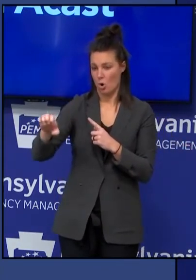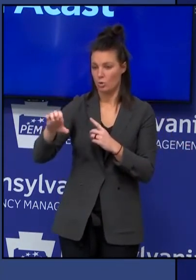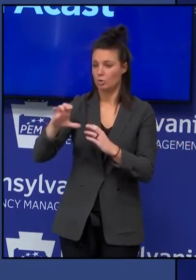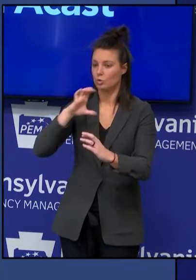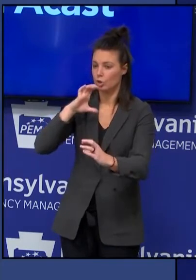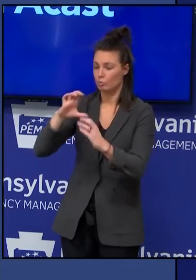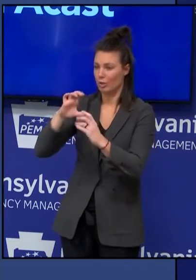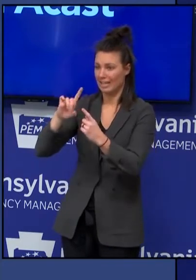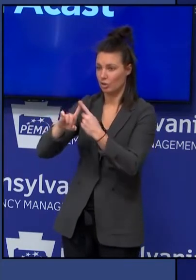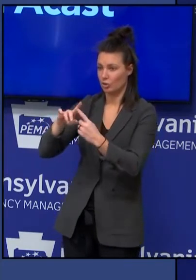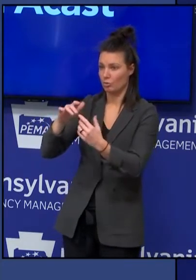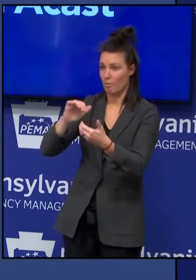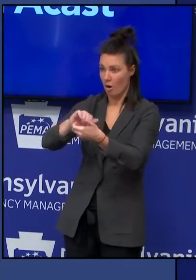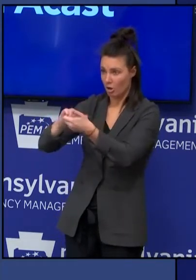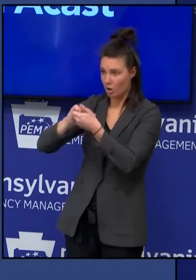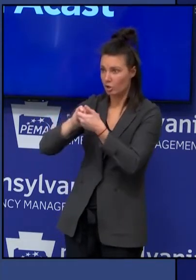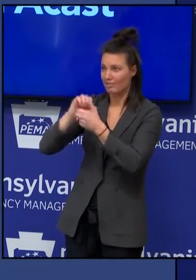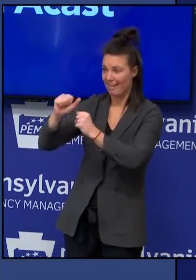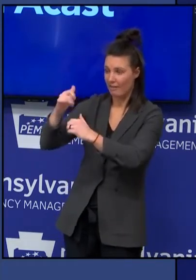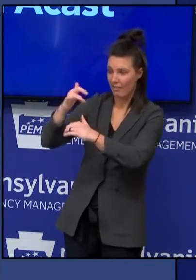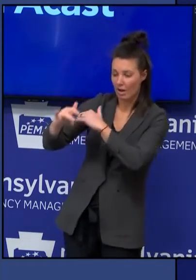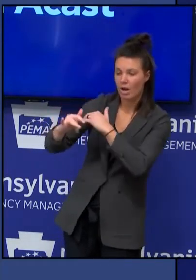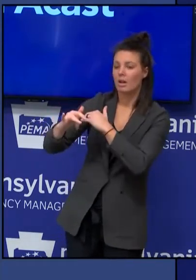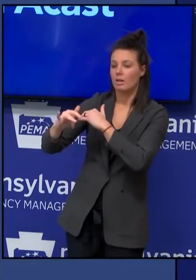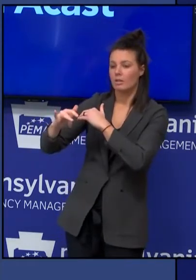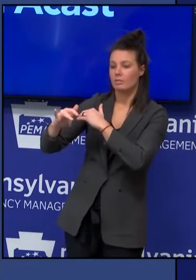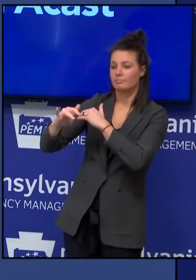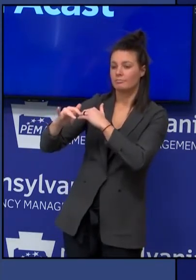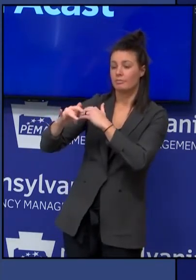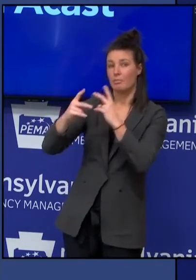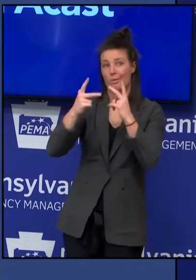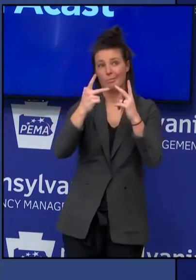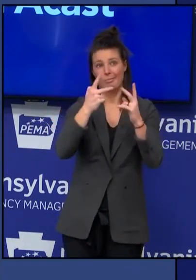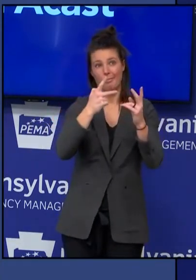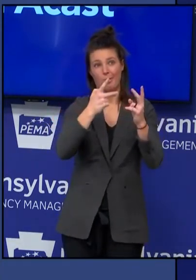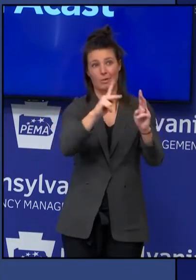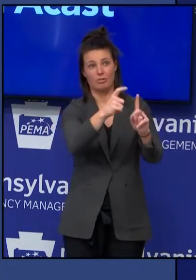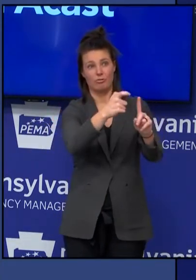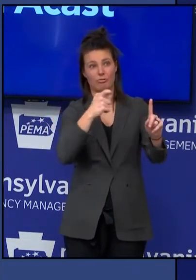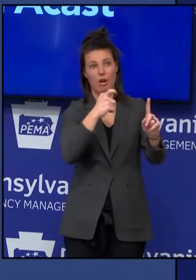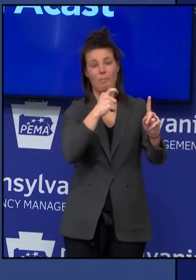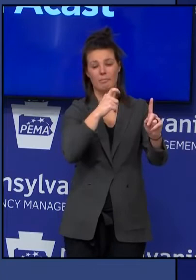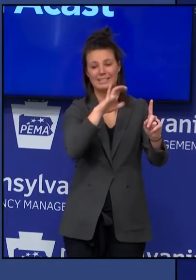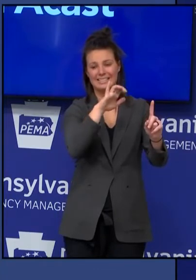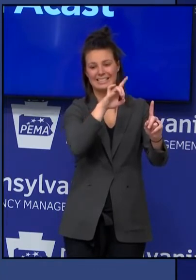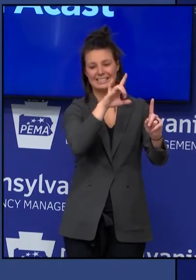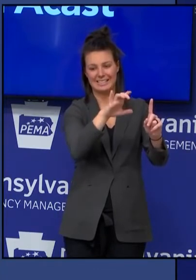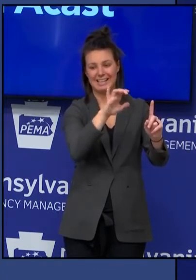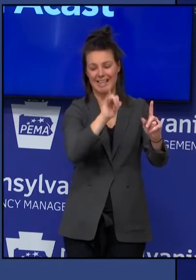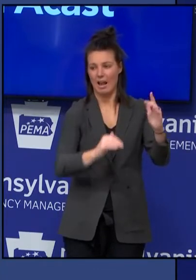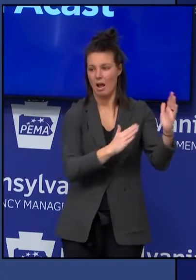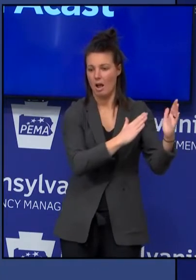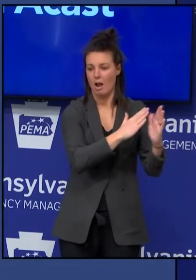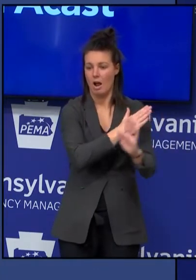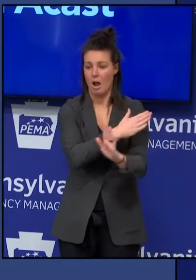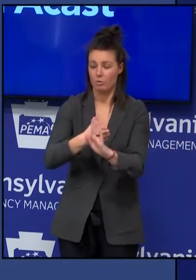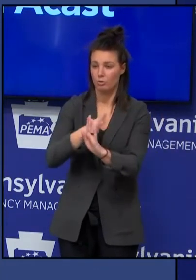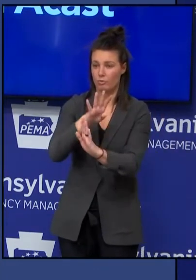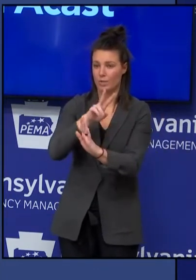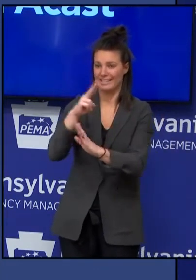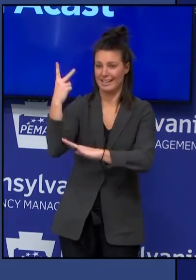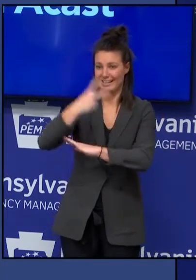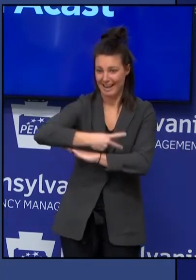partners that they could avail themselves of CDC's permission to go to the 42nd day, which is a rescheduling of a second dose